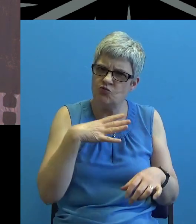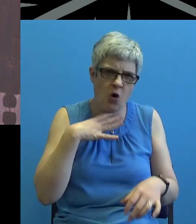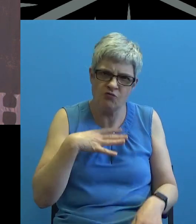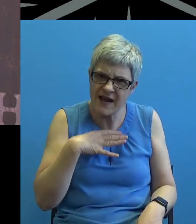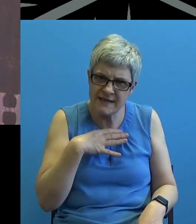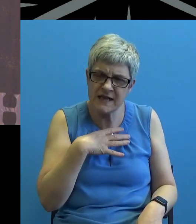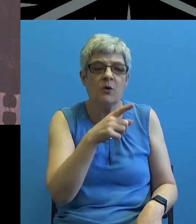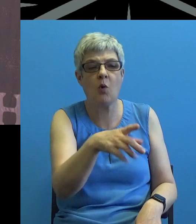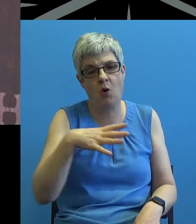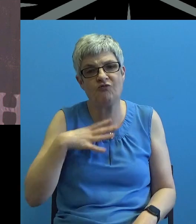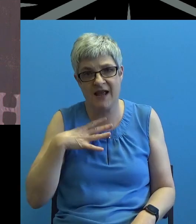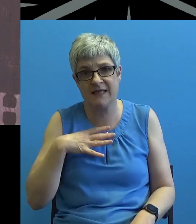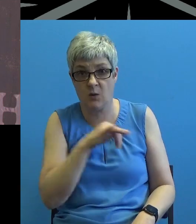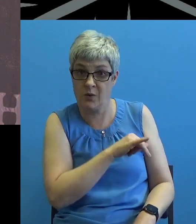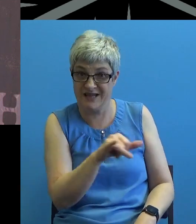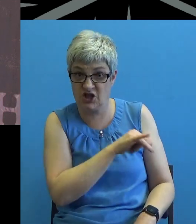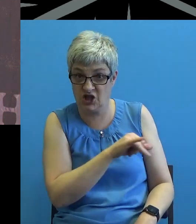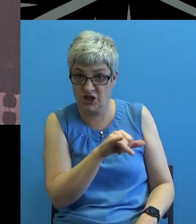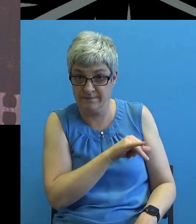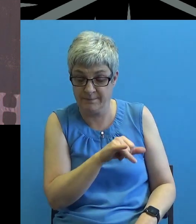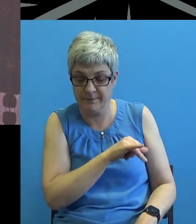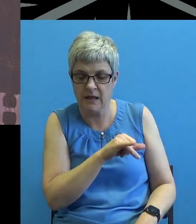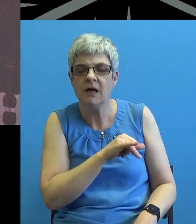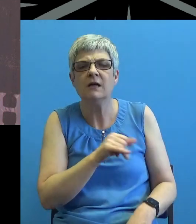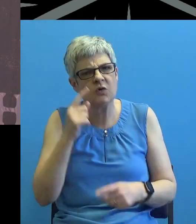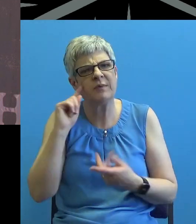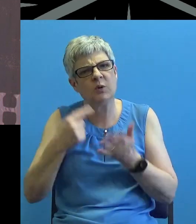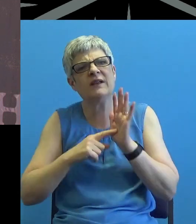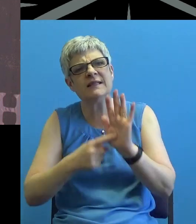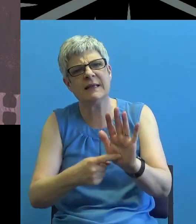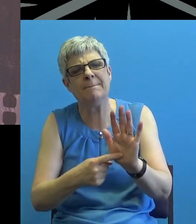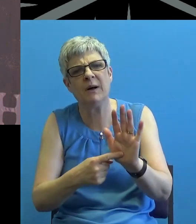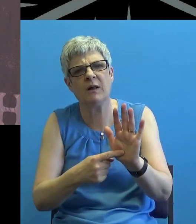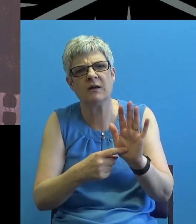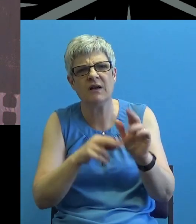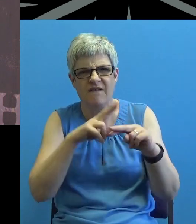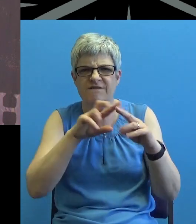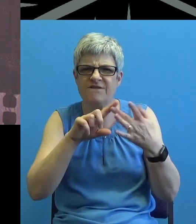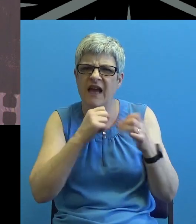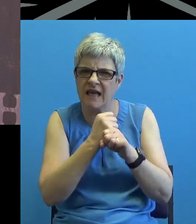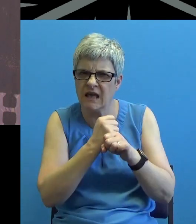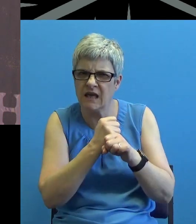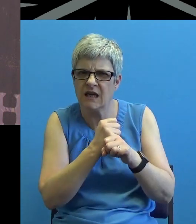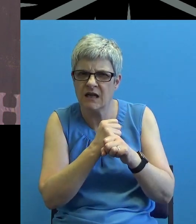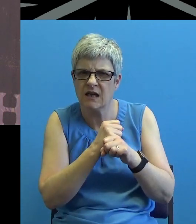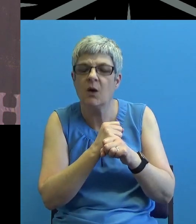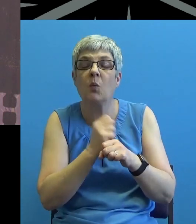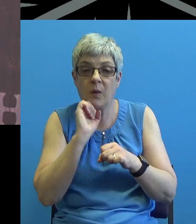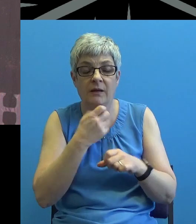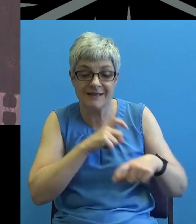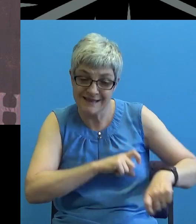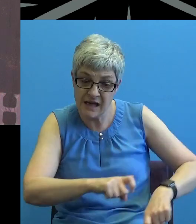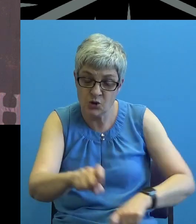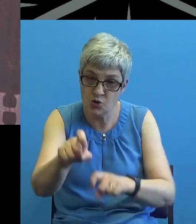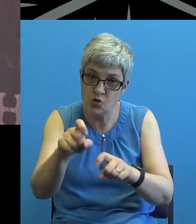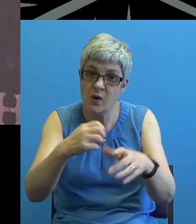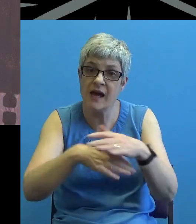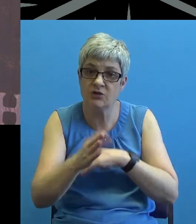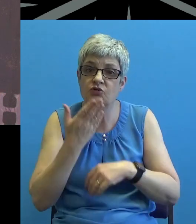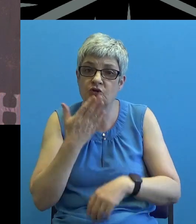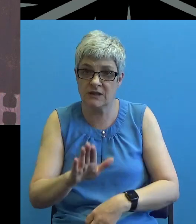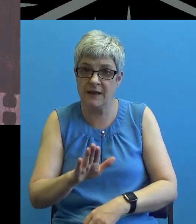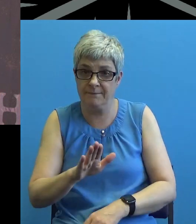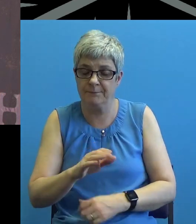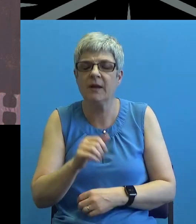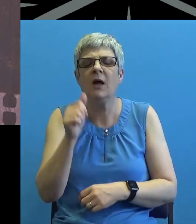By this point, if we've followed the story, the symbolism that Luke uses for figs will carry on into Jerusalem.